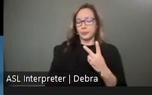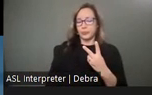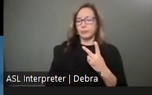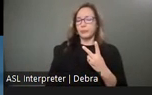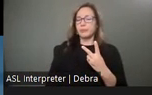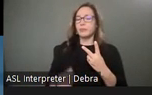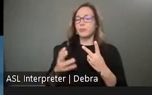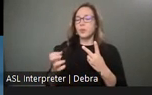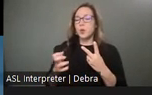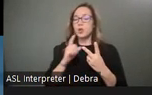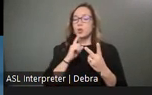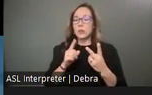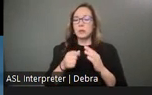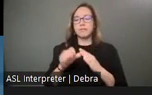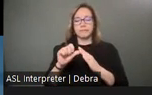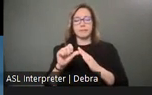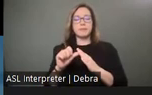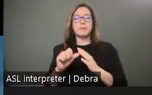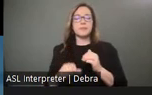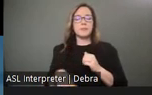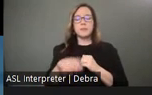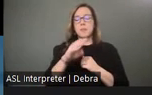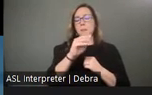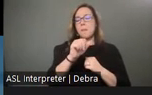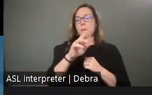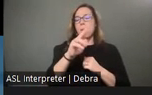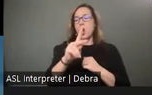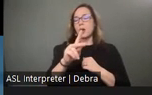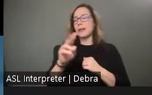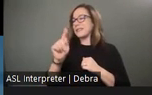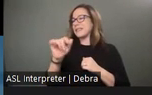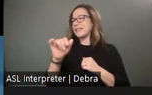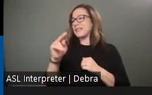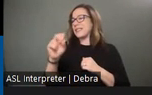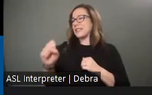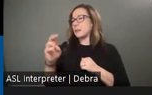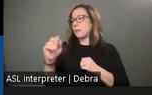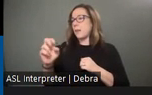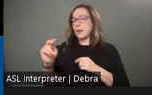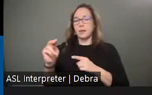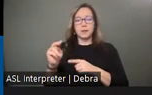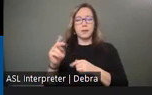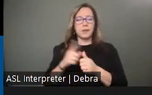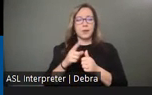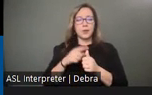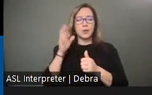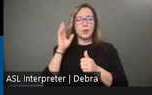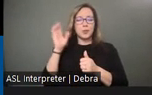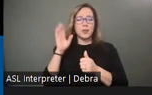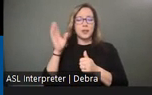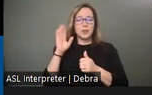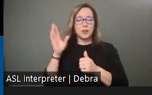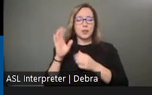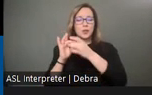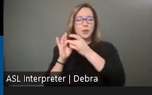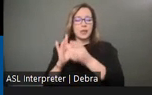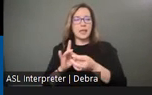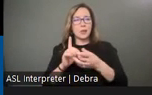highlight. And Mark Tinsman will be our first presenter on the